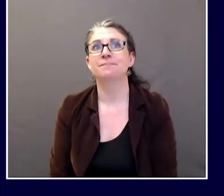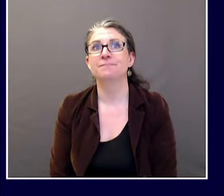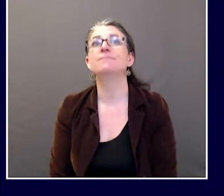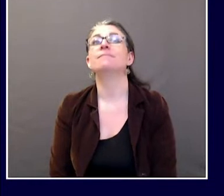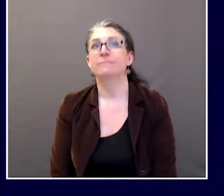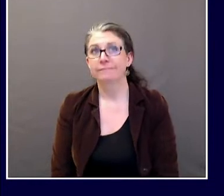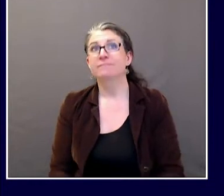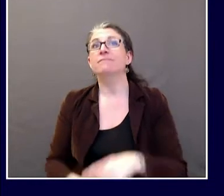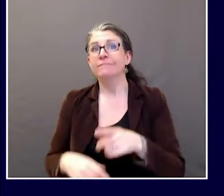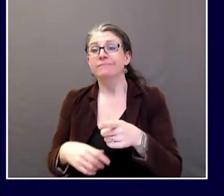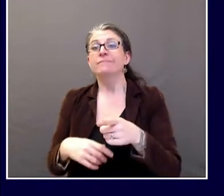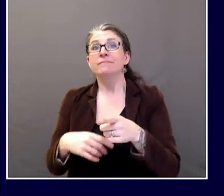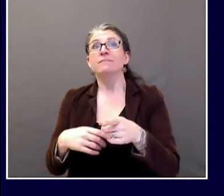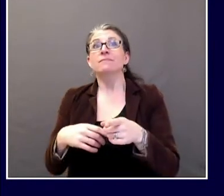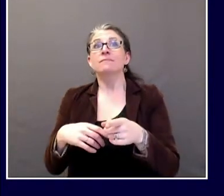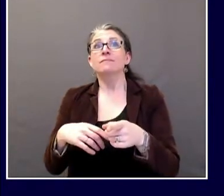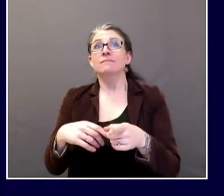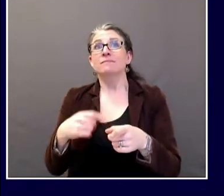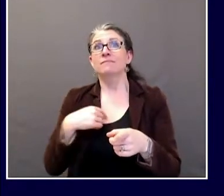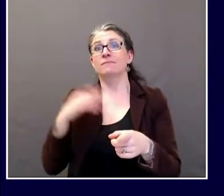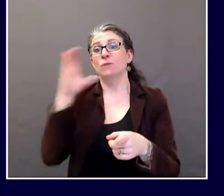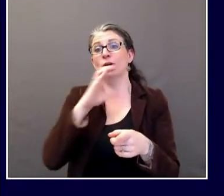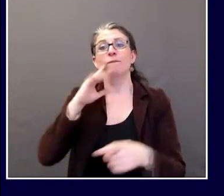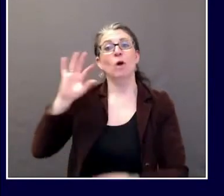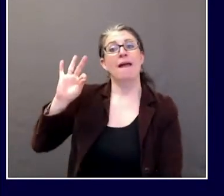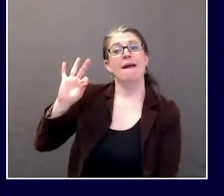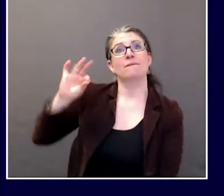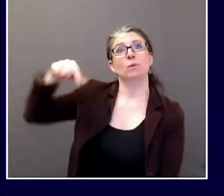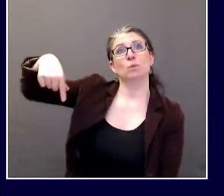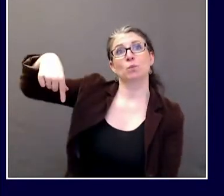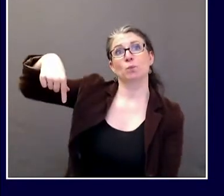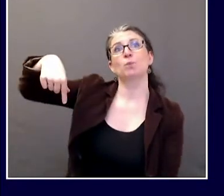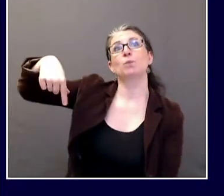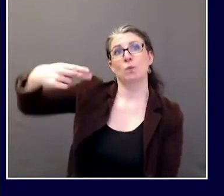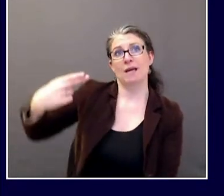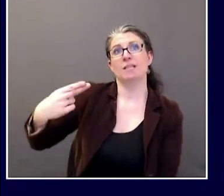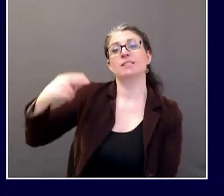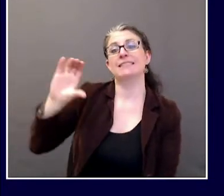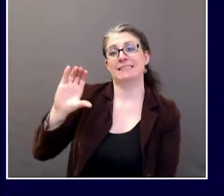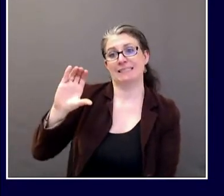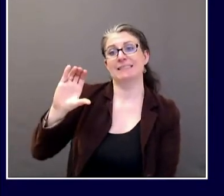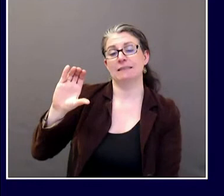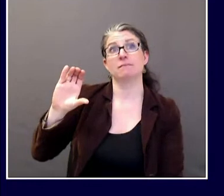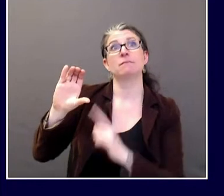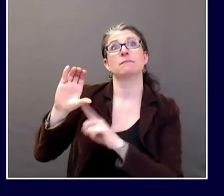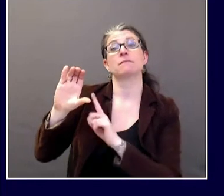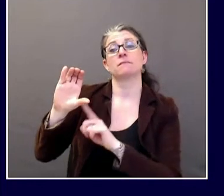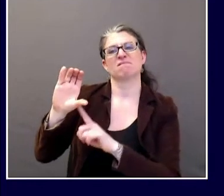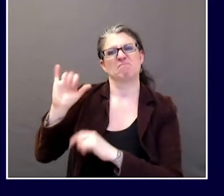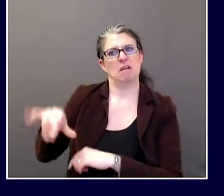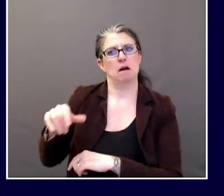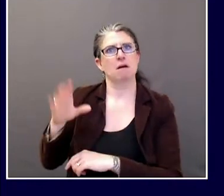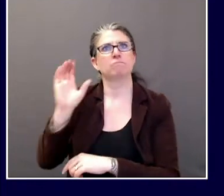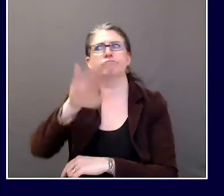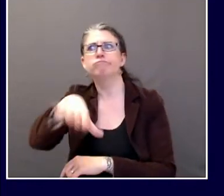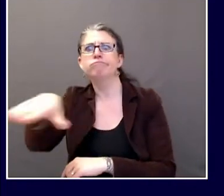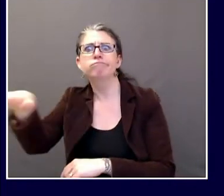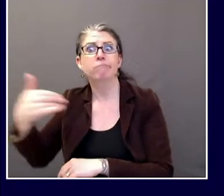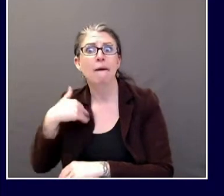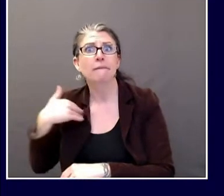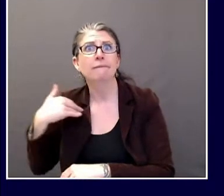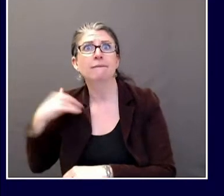of physicians or a hospital, is driven by the fact that right now we are still extremely